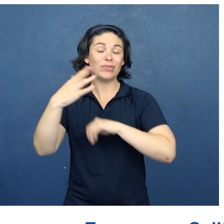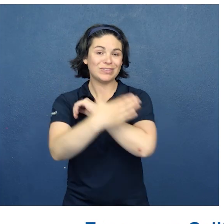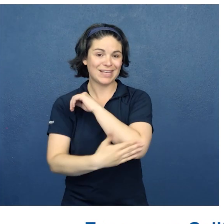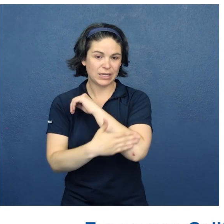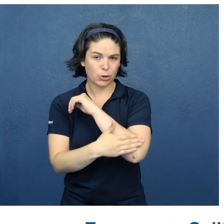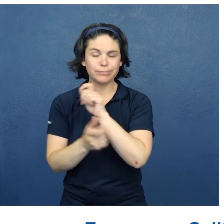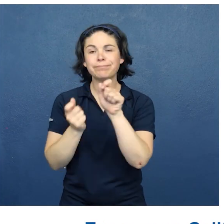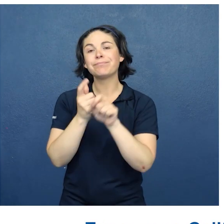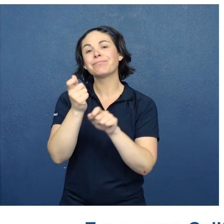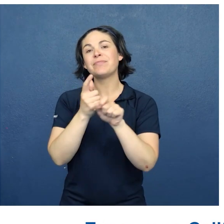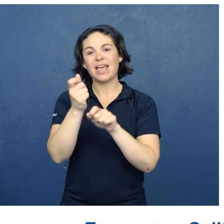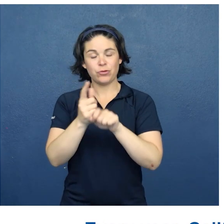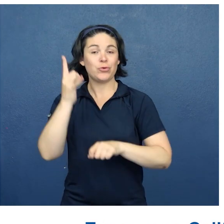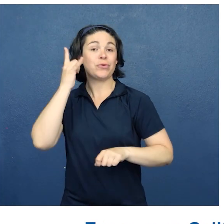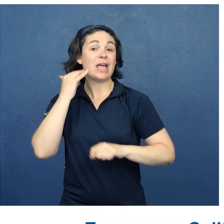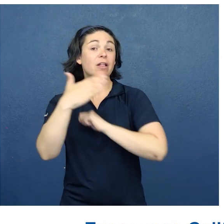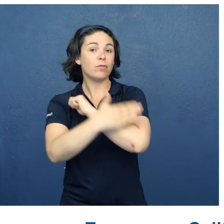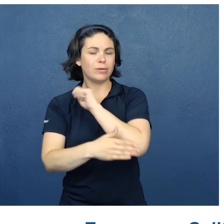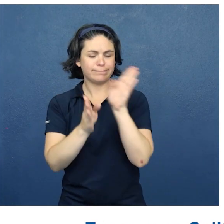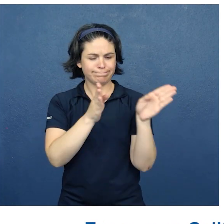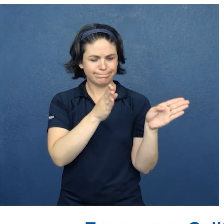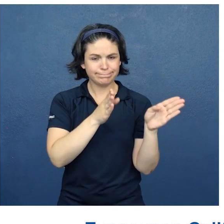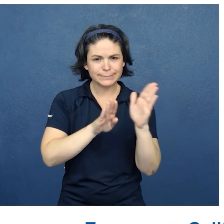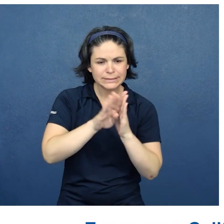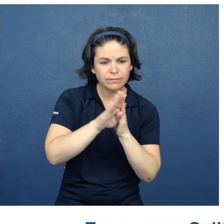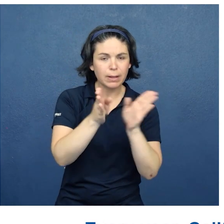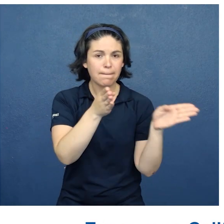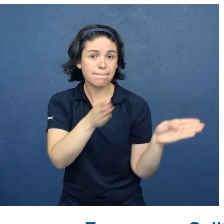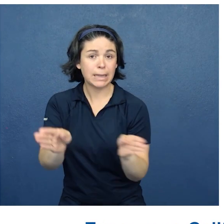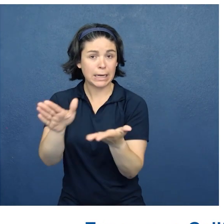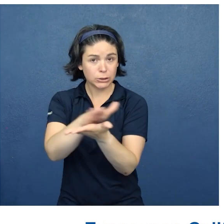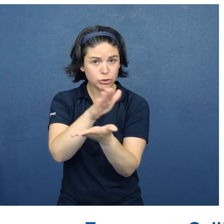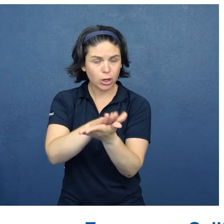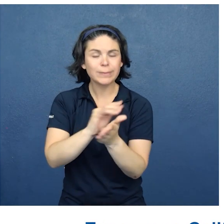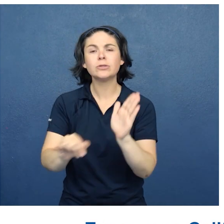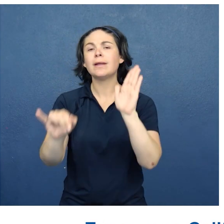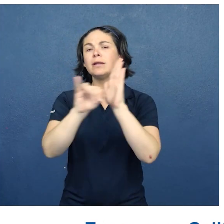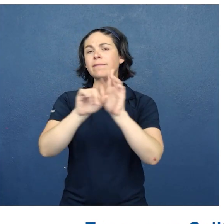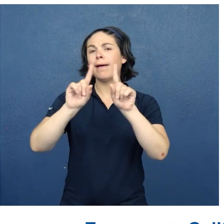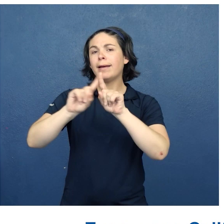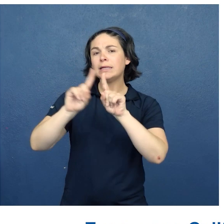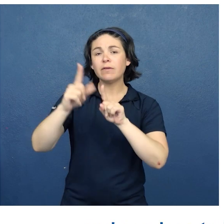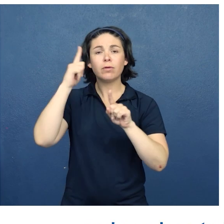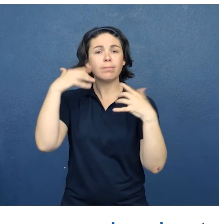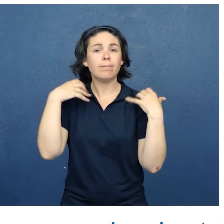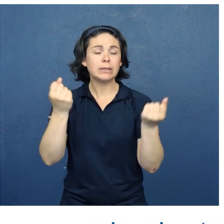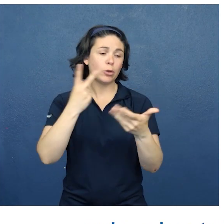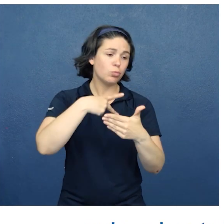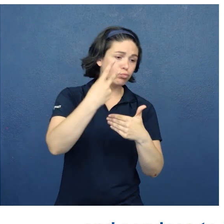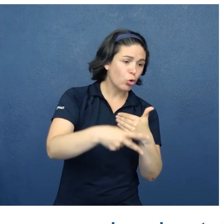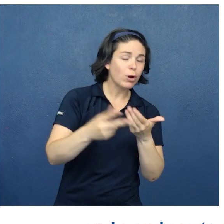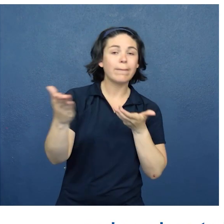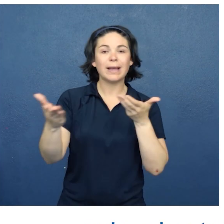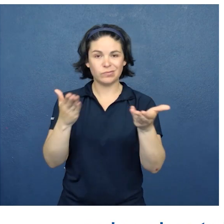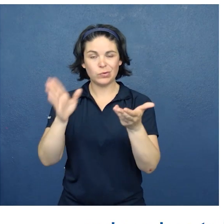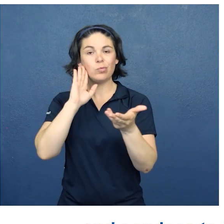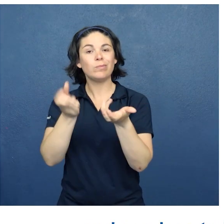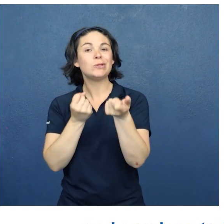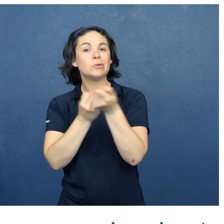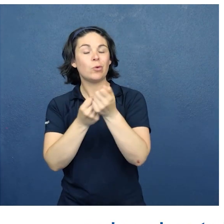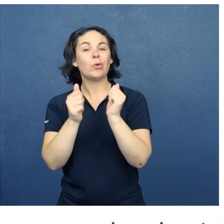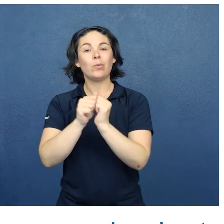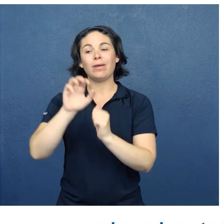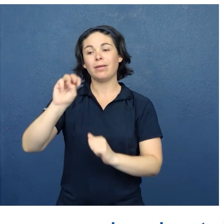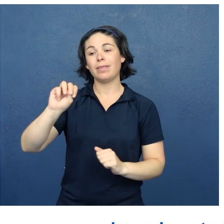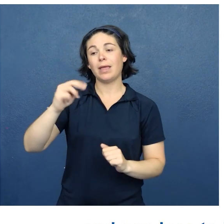Every year, California counties develop planning documents that identify mental health programs and services to be funded by